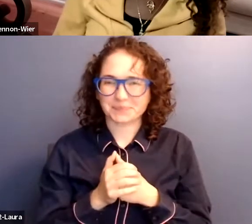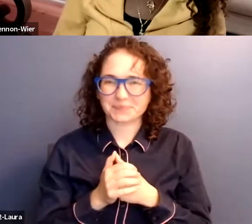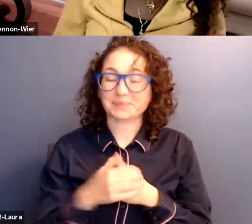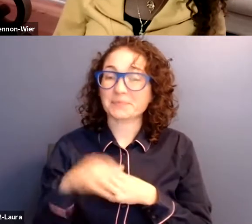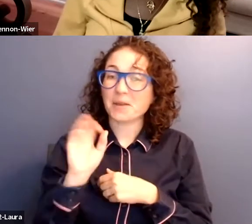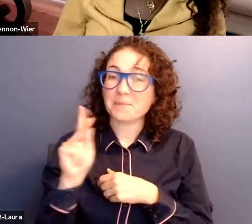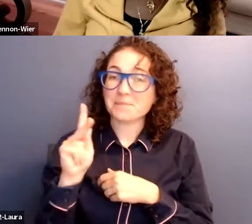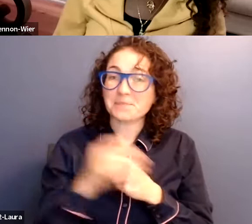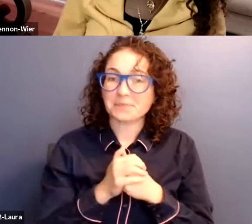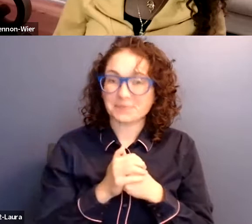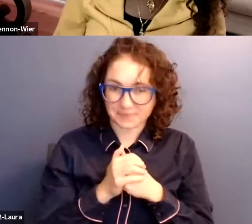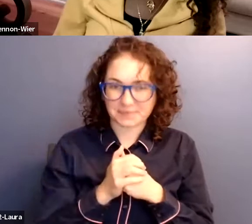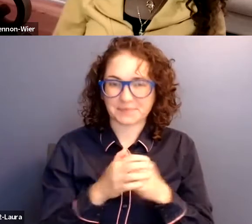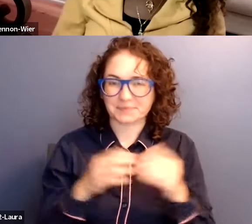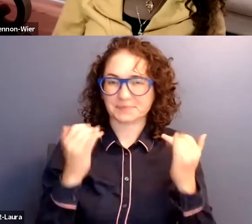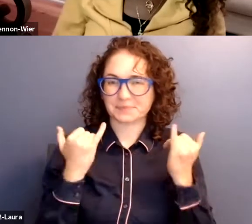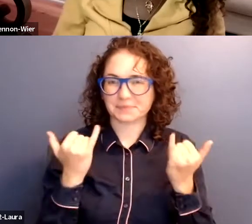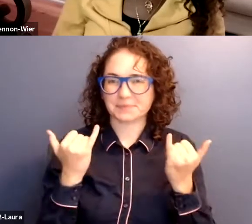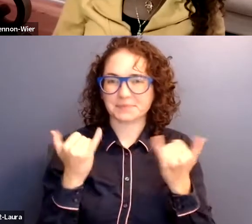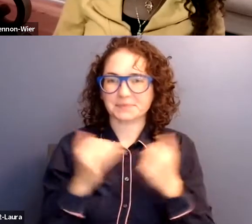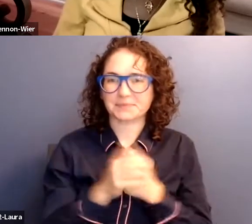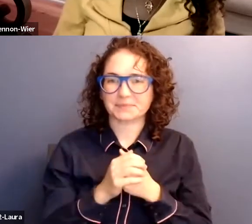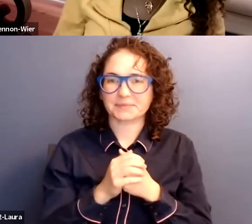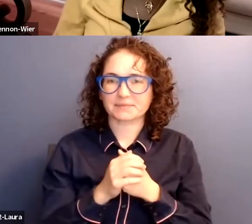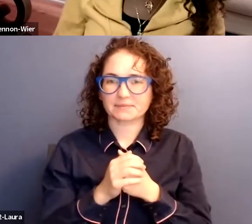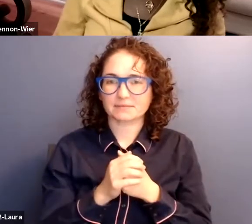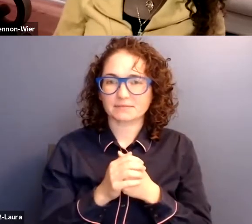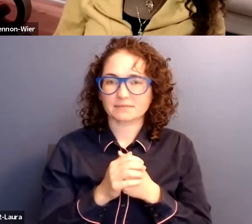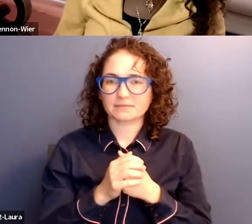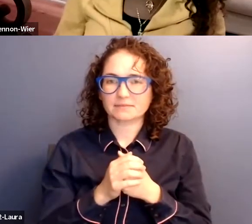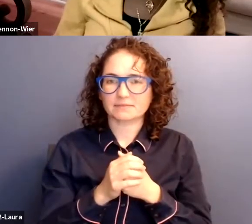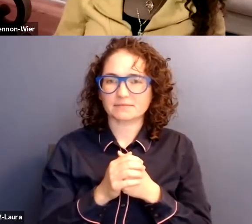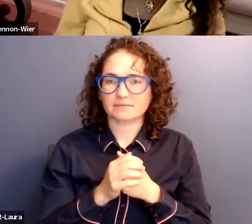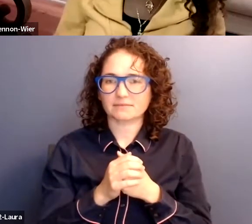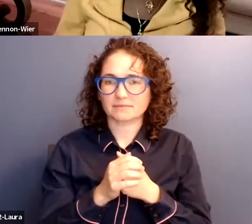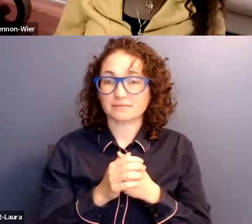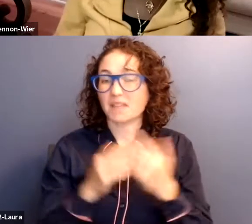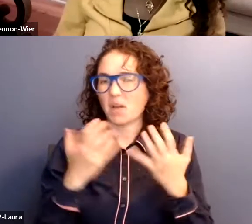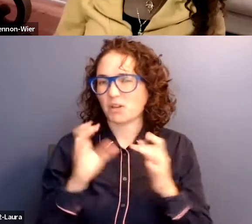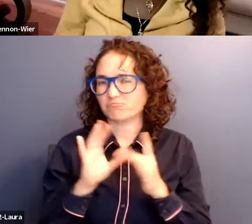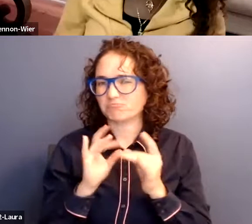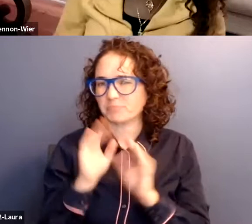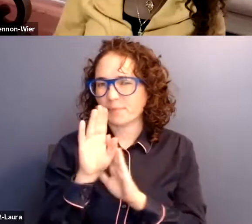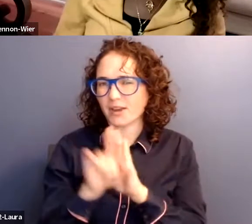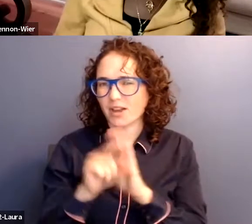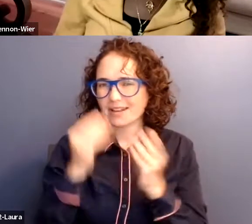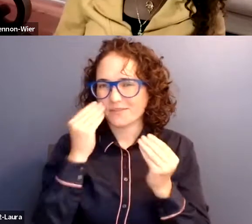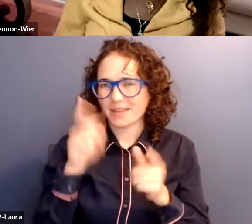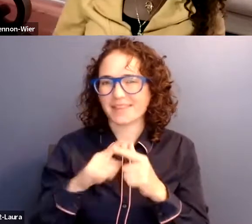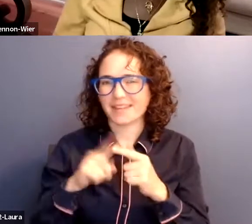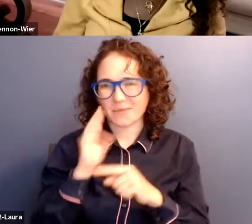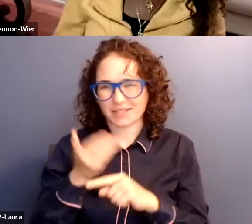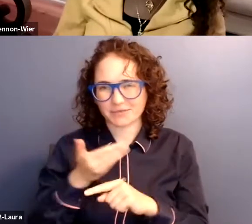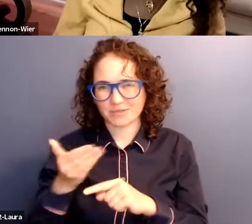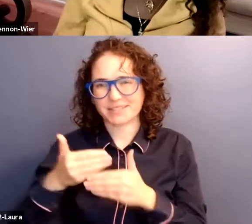So without further ado, I want to just give a little background information and I'll introduce